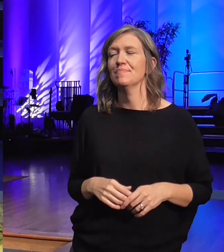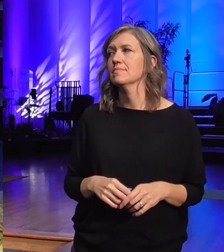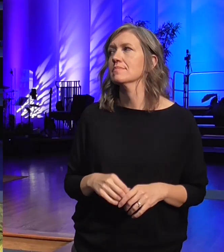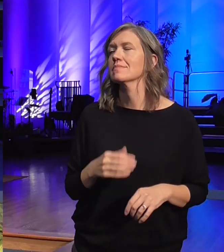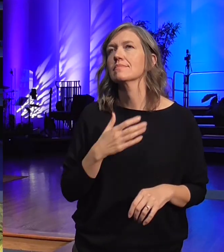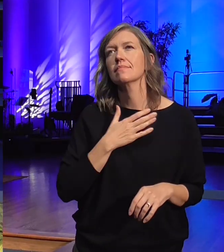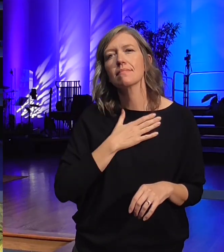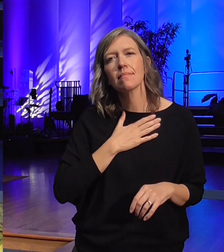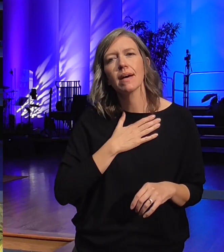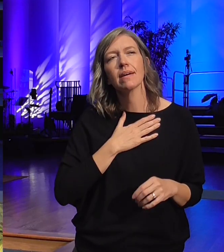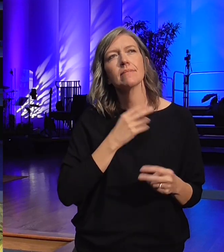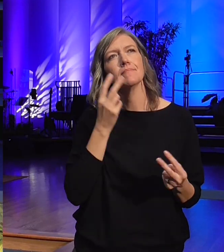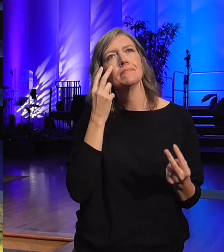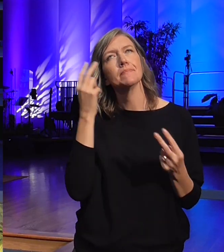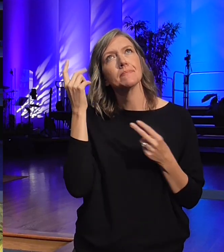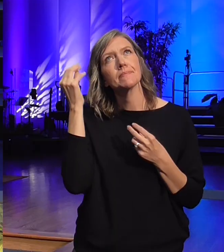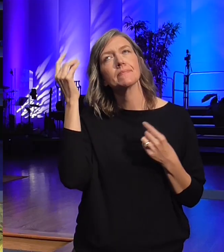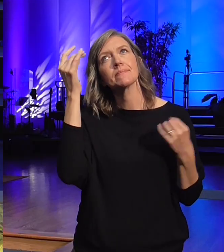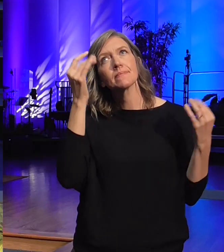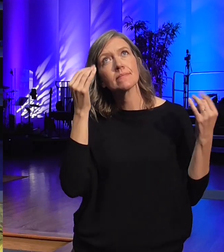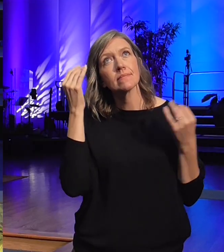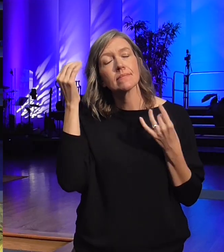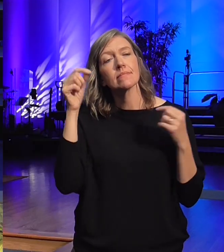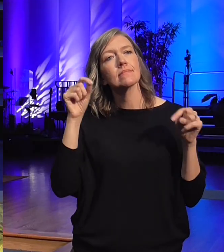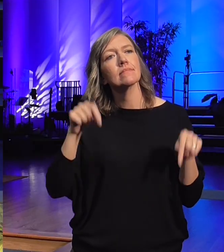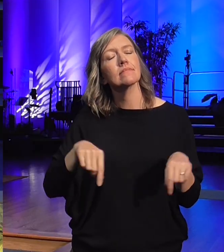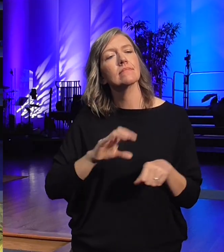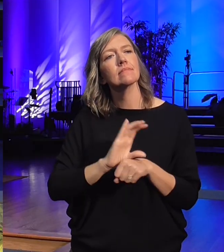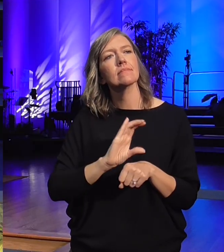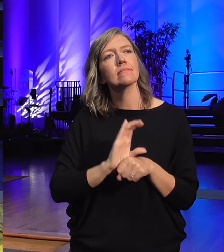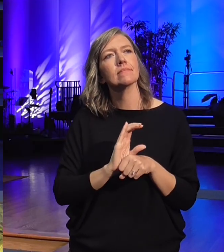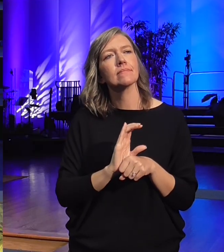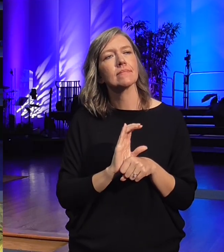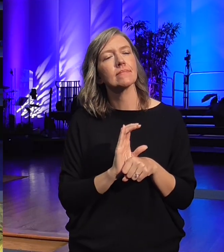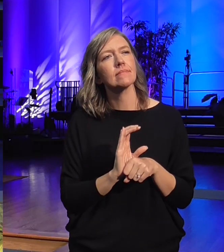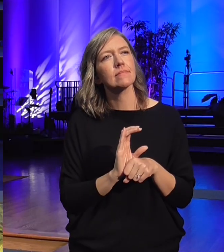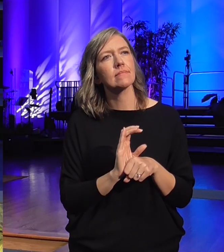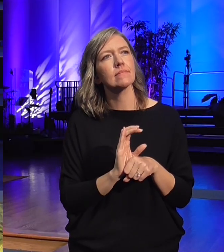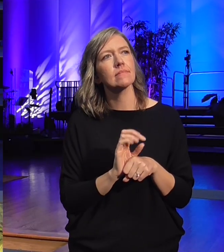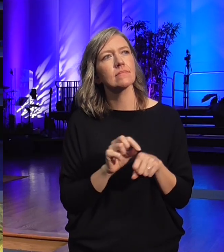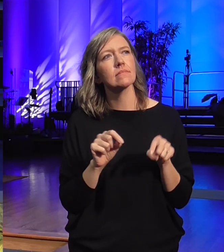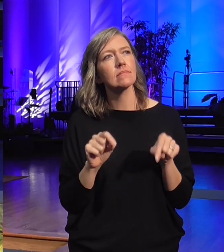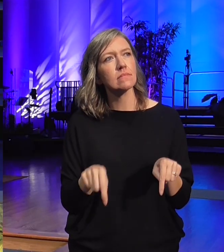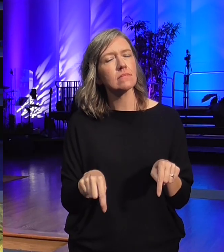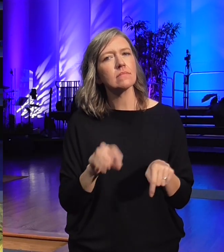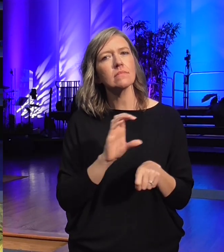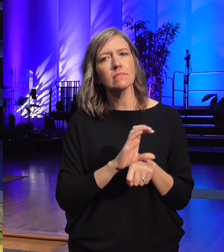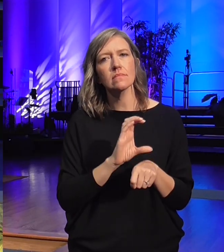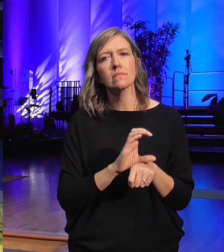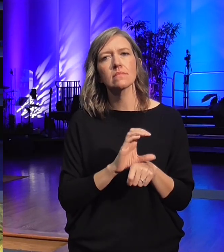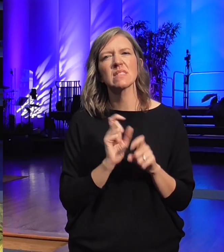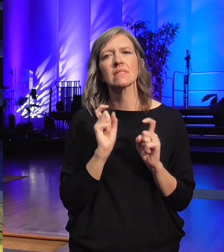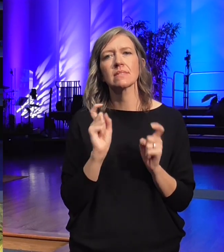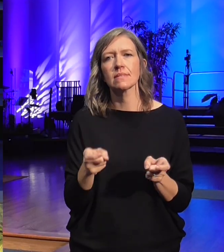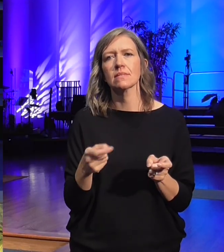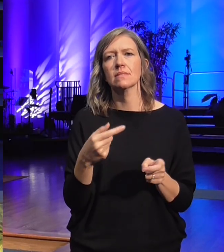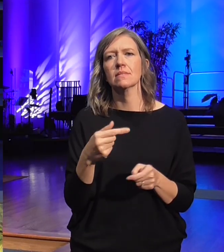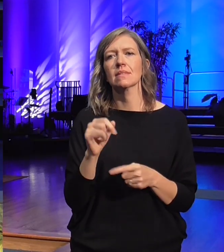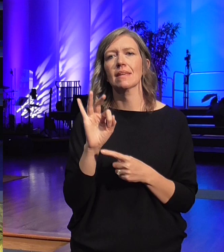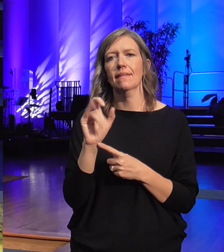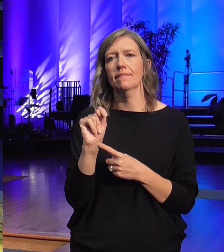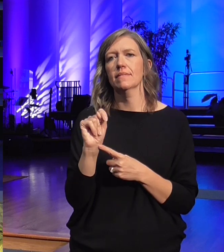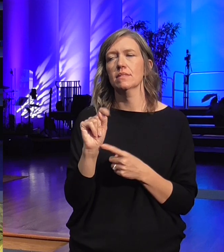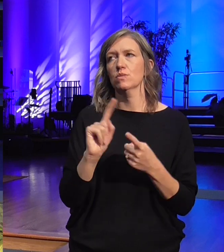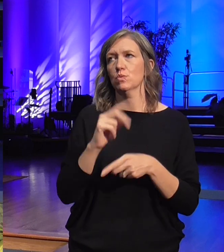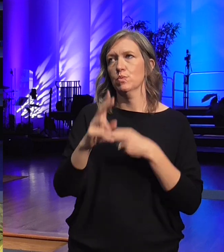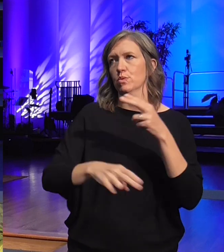My reflection of Mile High Church, it's Mile High Church is a gift to the universe,